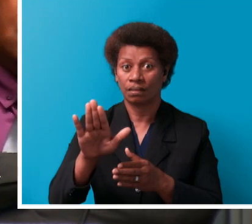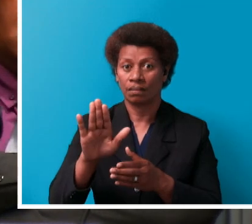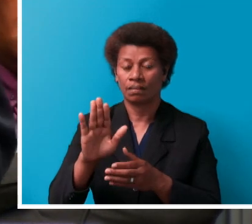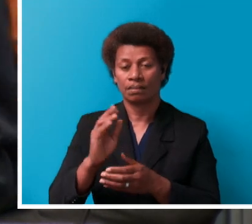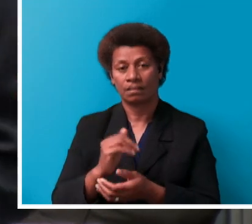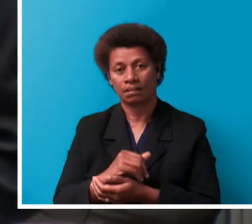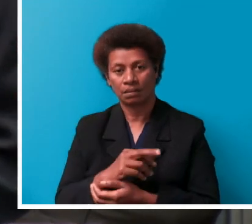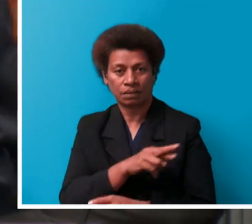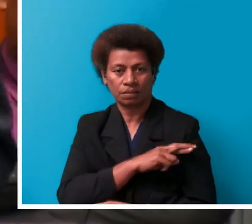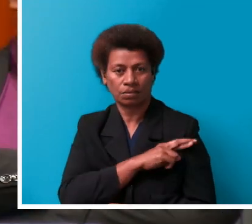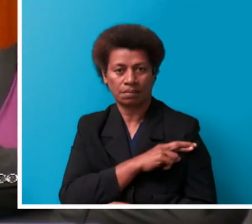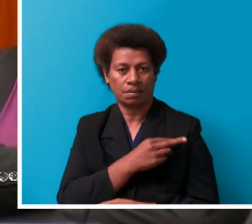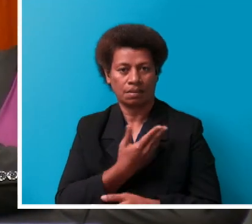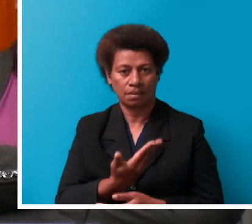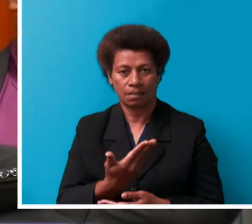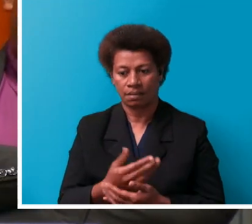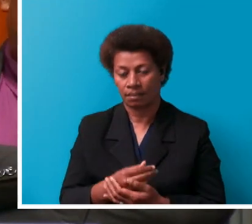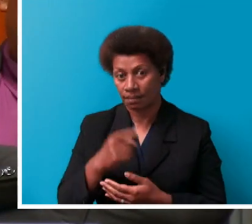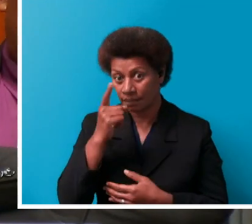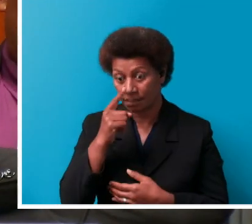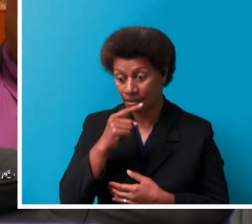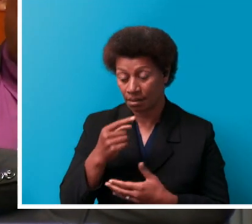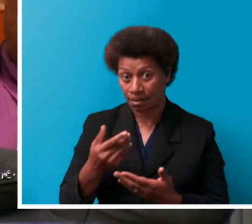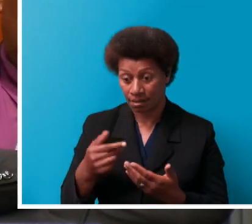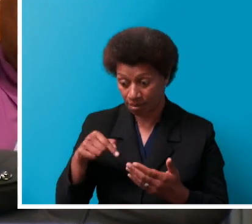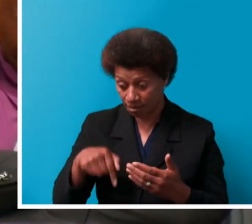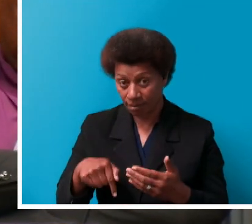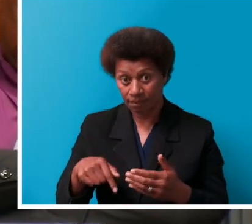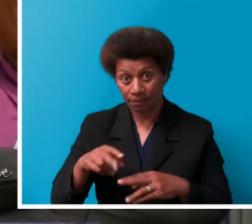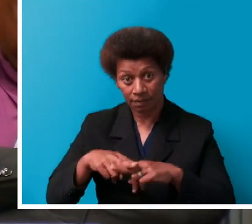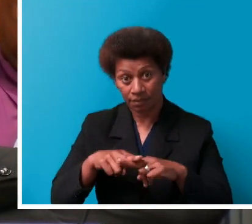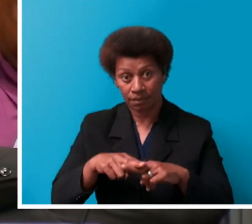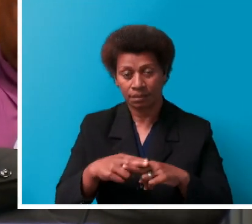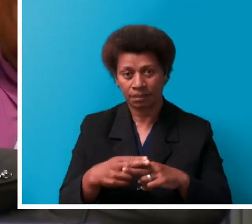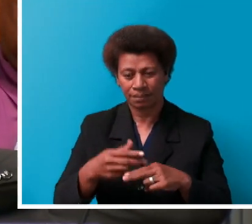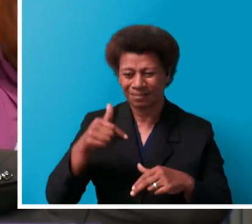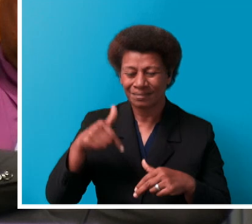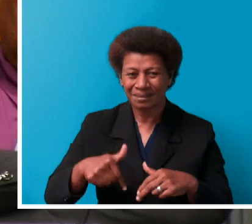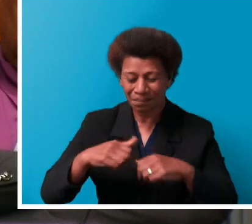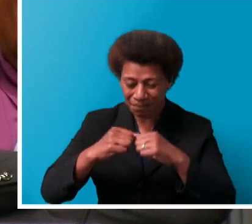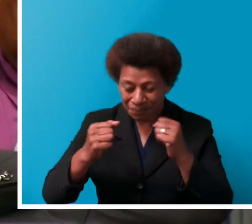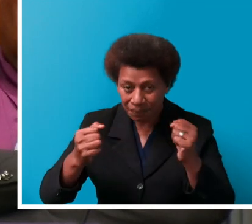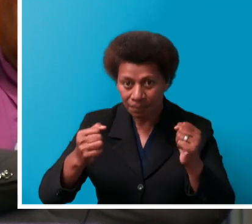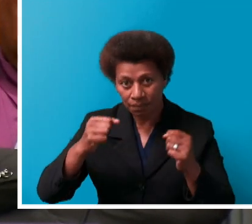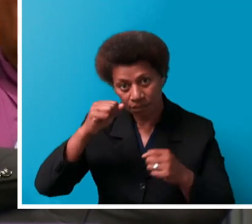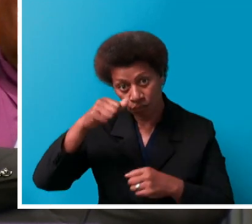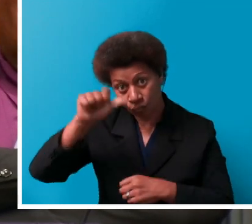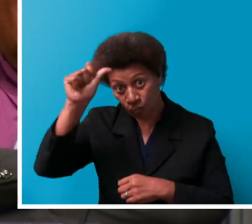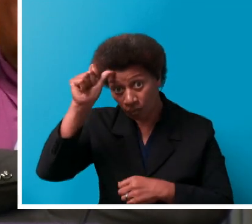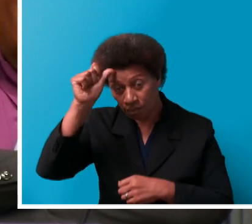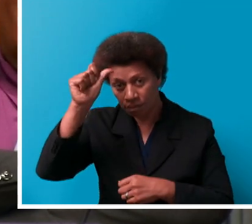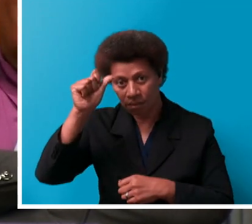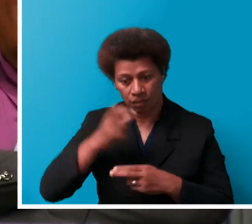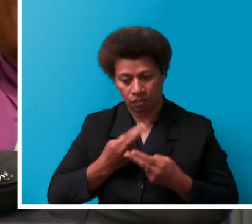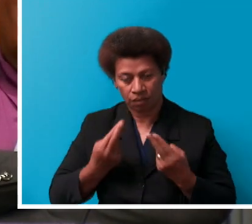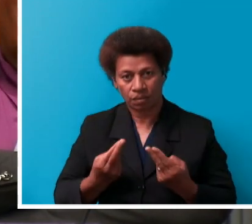In this nation, our people possess deep knowledge, creativity, and resourcefulness. There is no